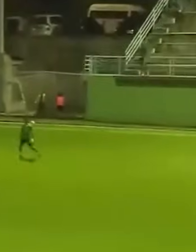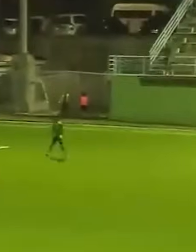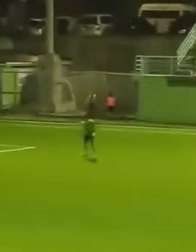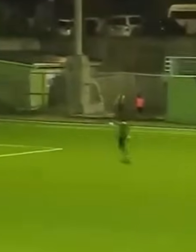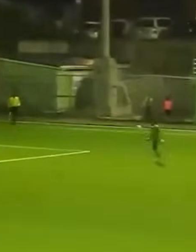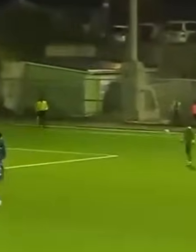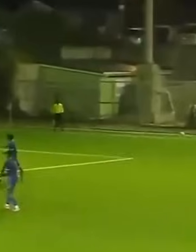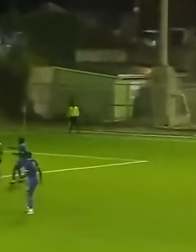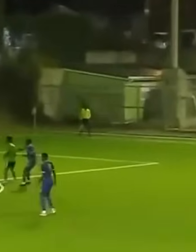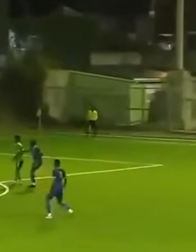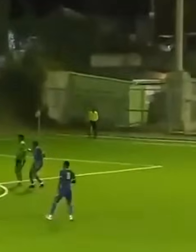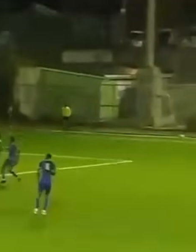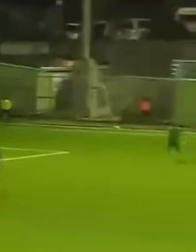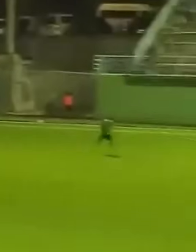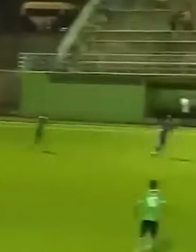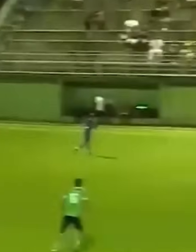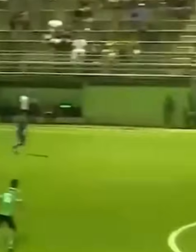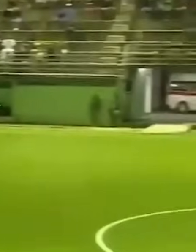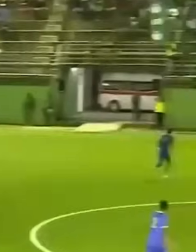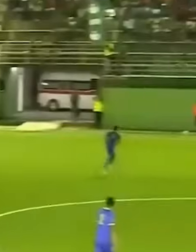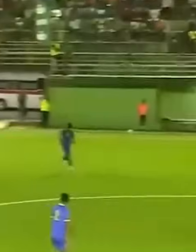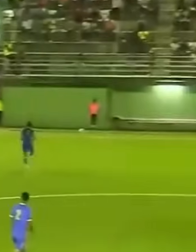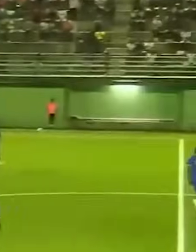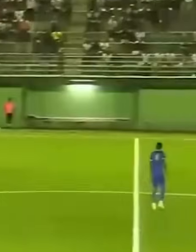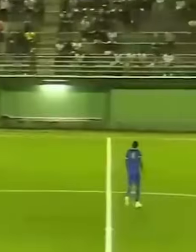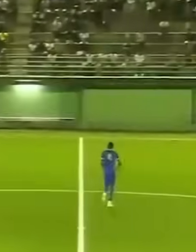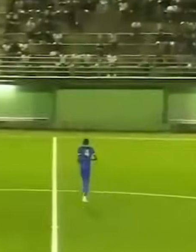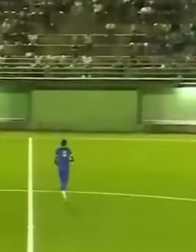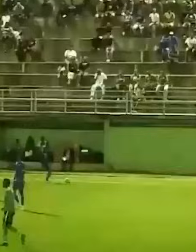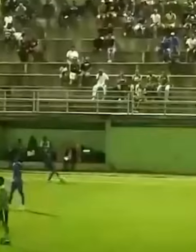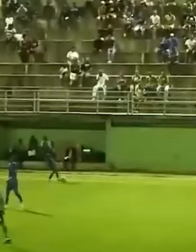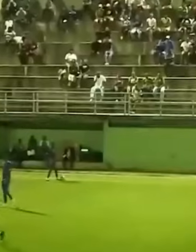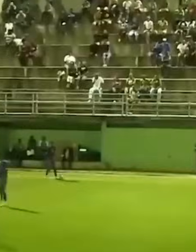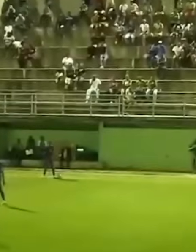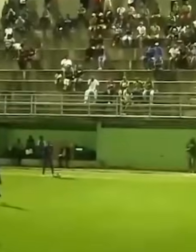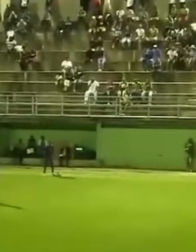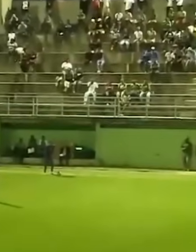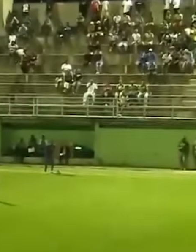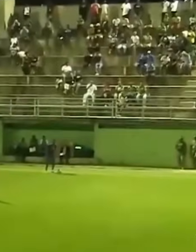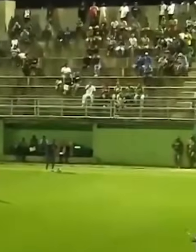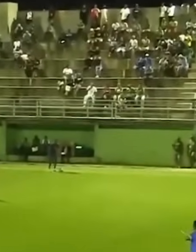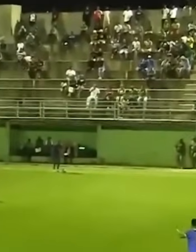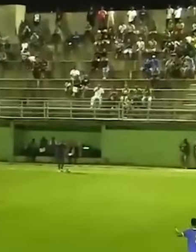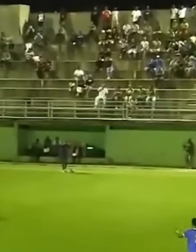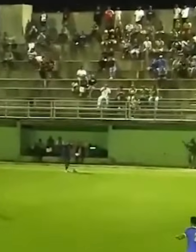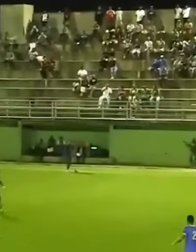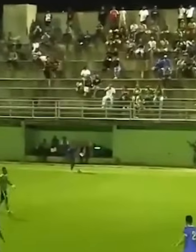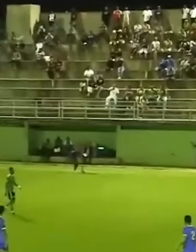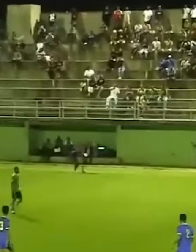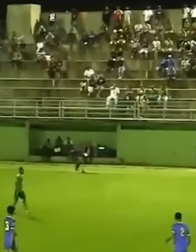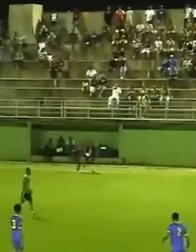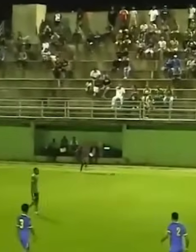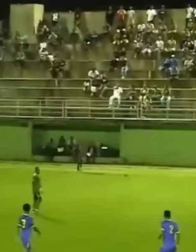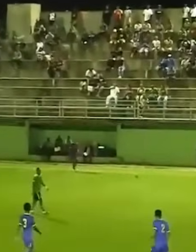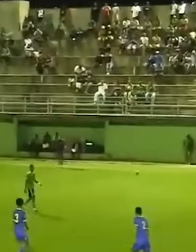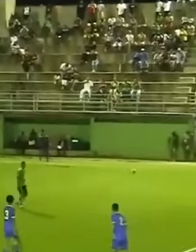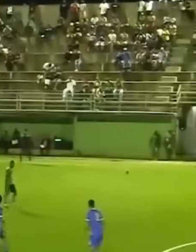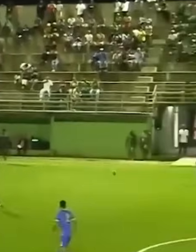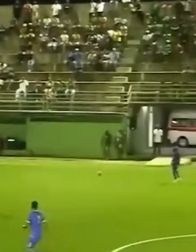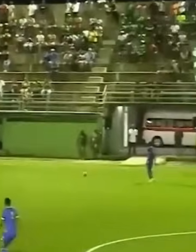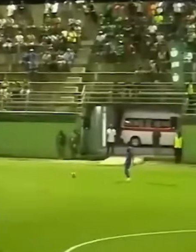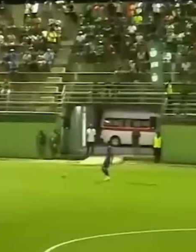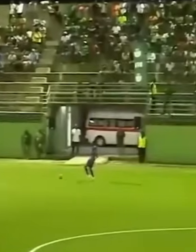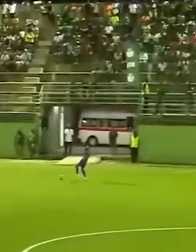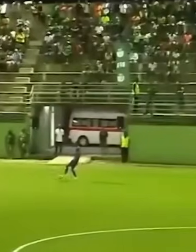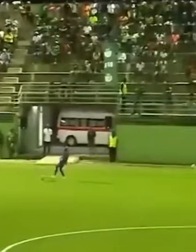good clearance completed. Ball back into the box, and Brian Thomas there. And a free kick in a very dangerous position